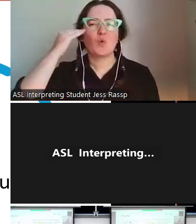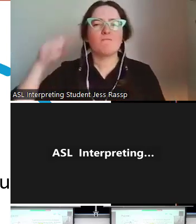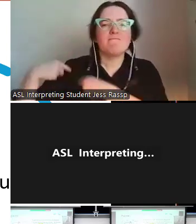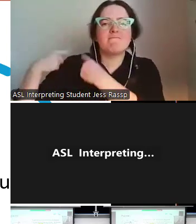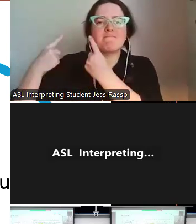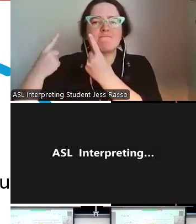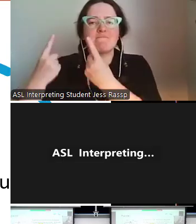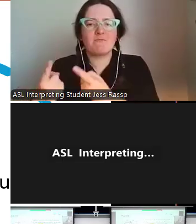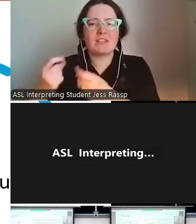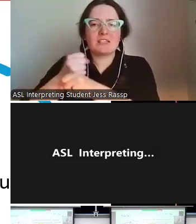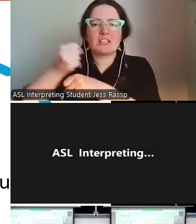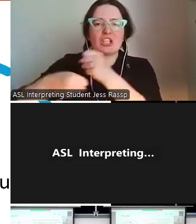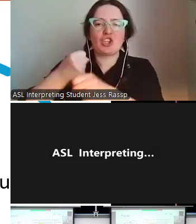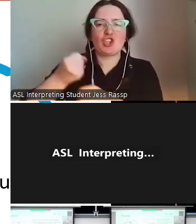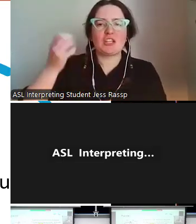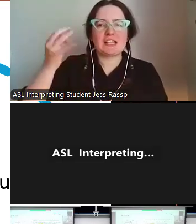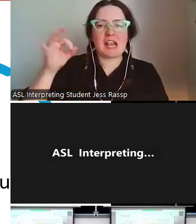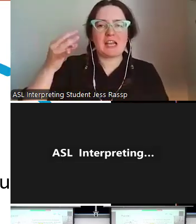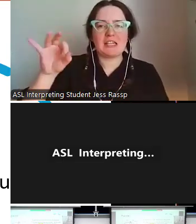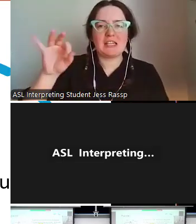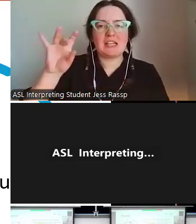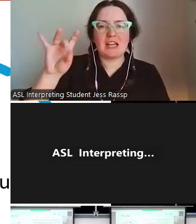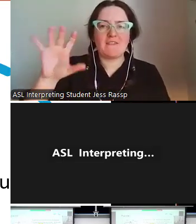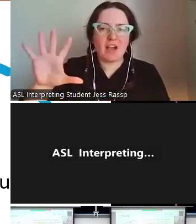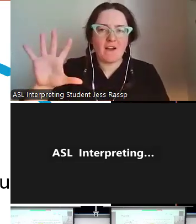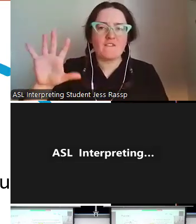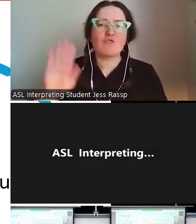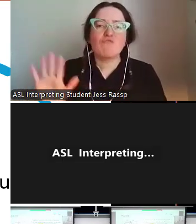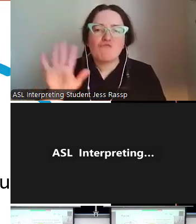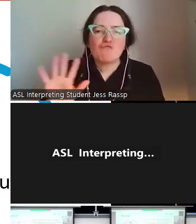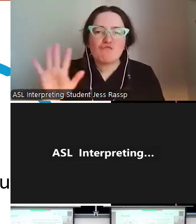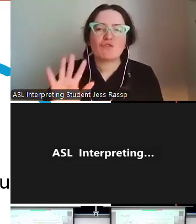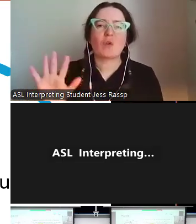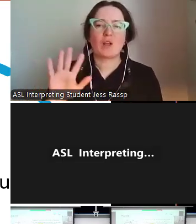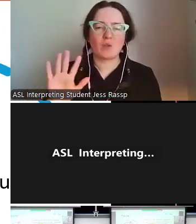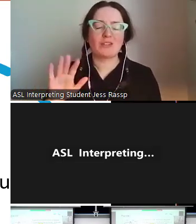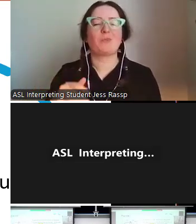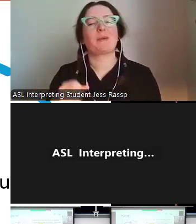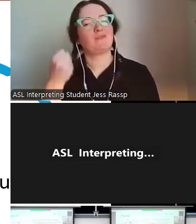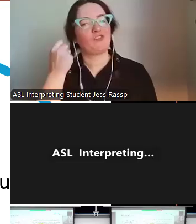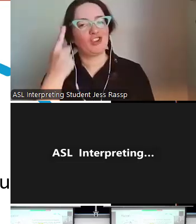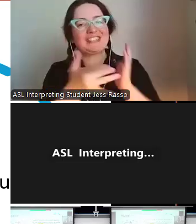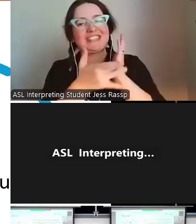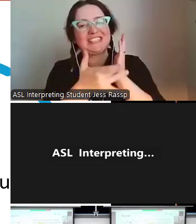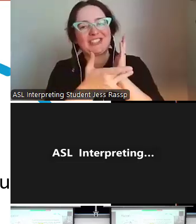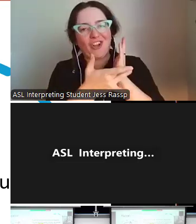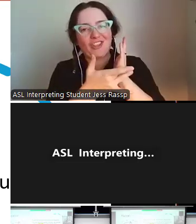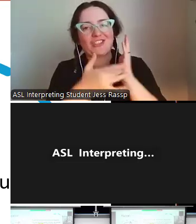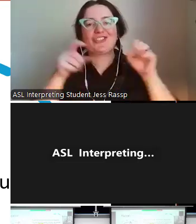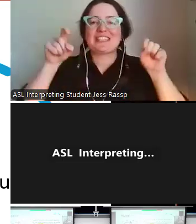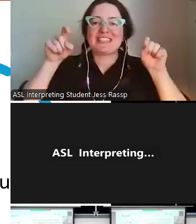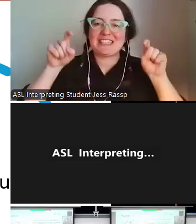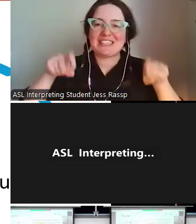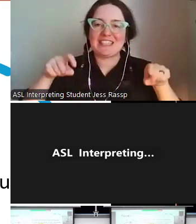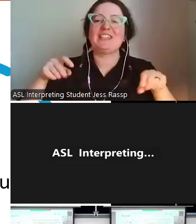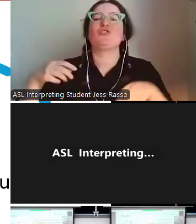long time. It's just taking a while to get the technology to get there with it.